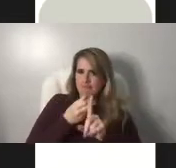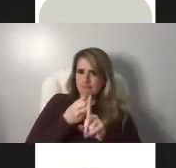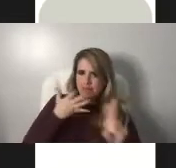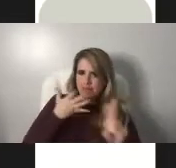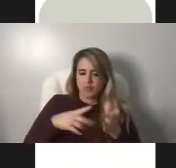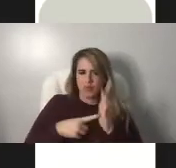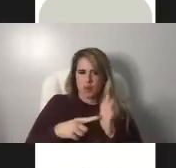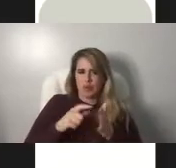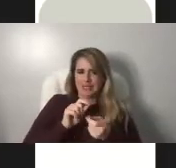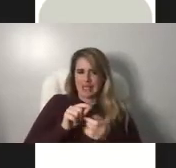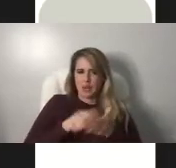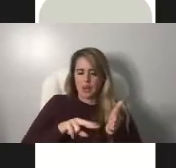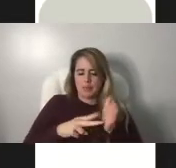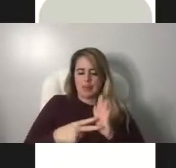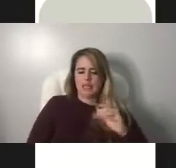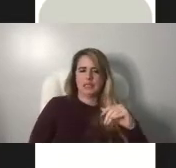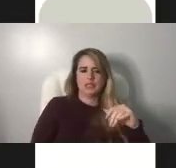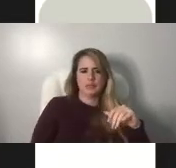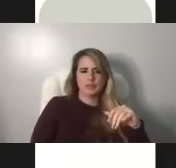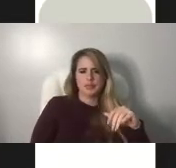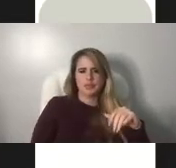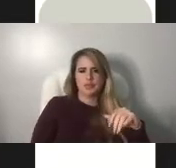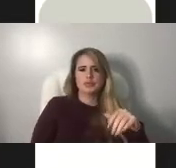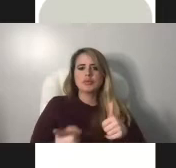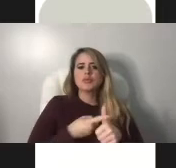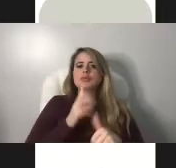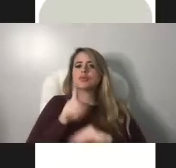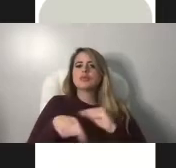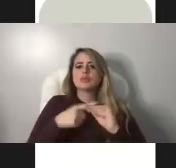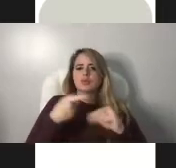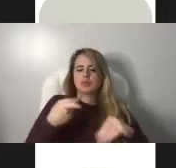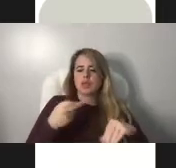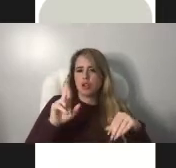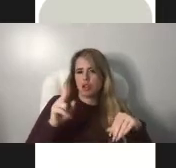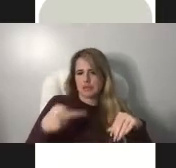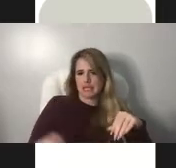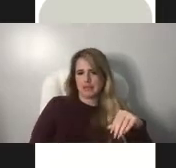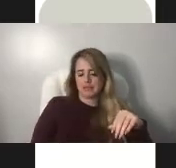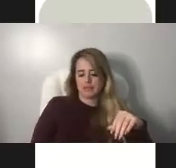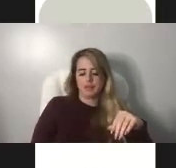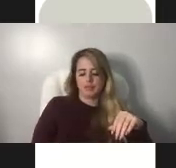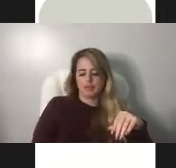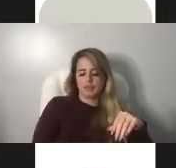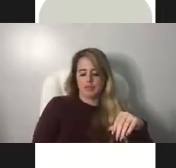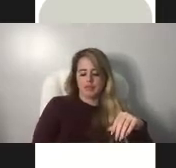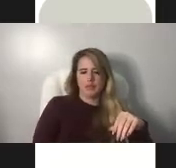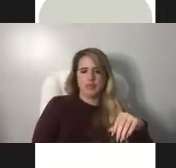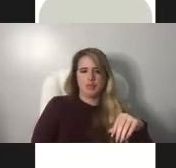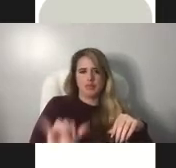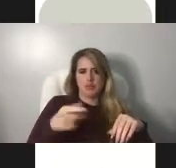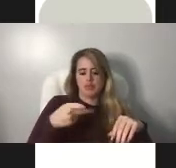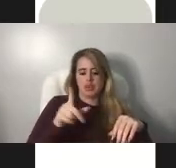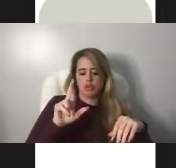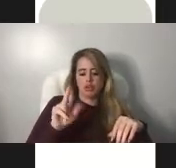what we're talking about here. So we're going to start off with talking about PRP. So PRP is platelet-rich